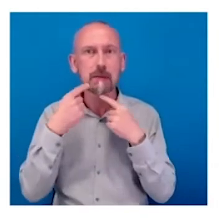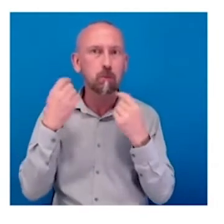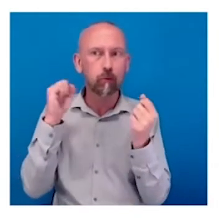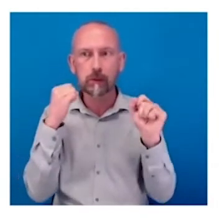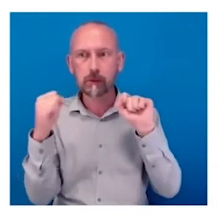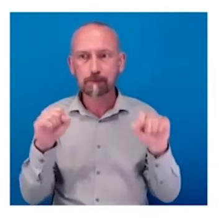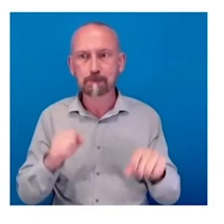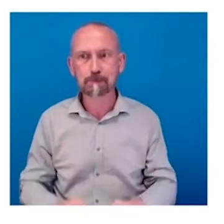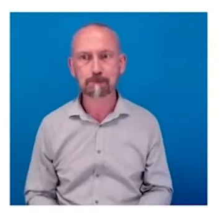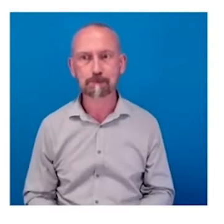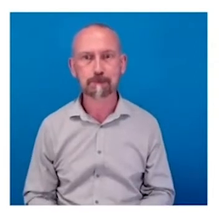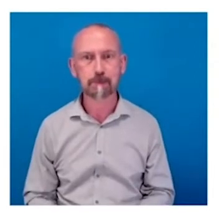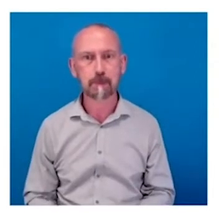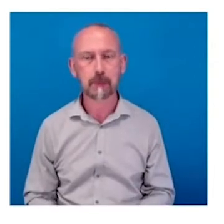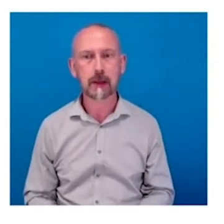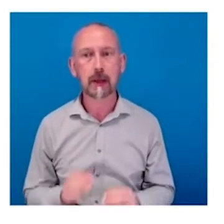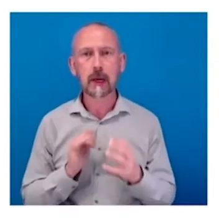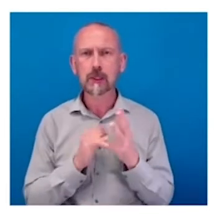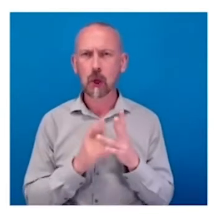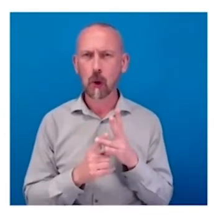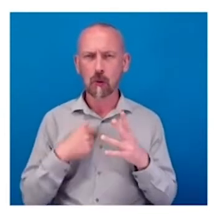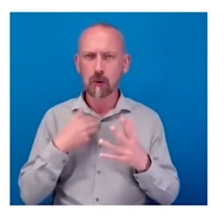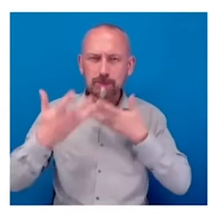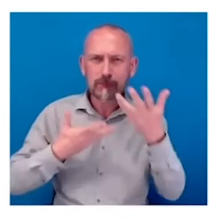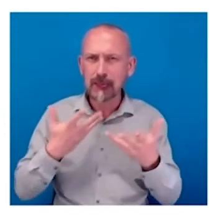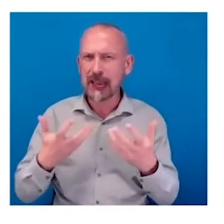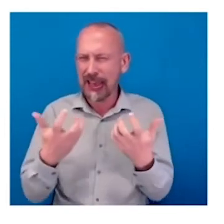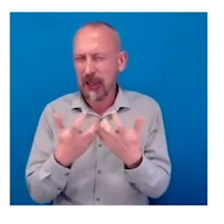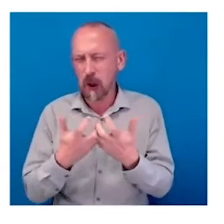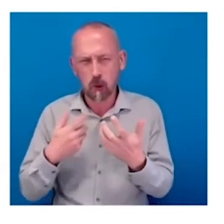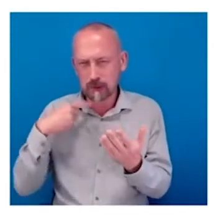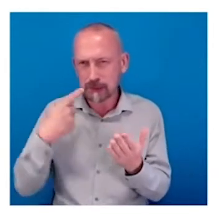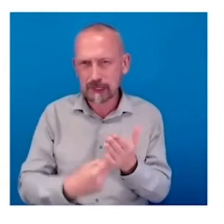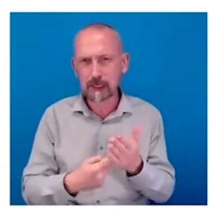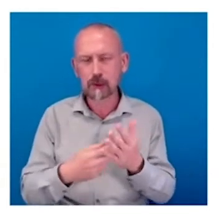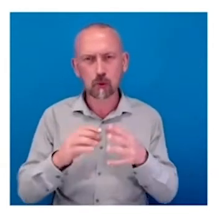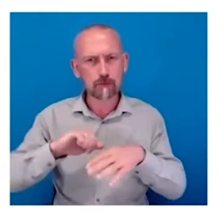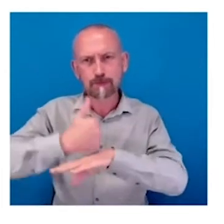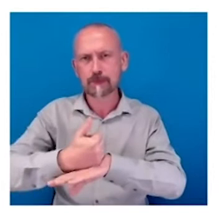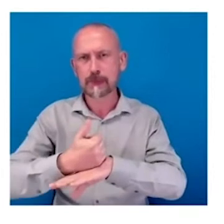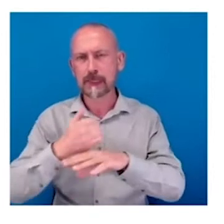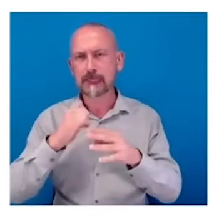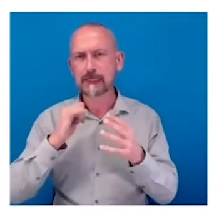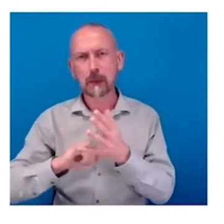how and why we came upon using Soundscape in this particular way, on this slide there's a series of